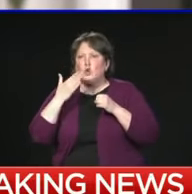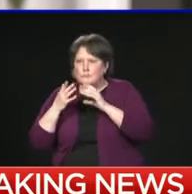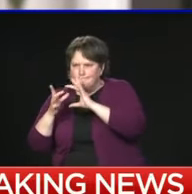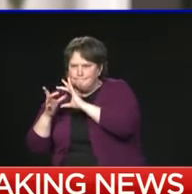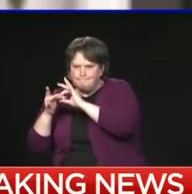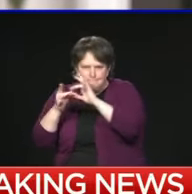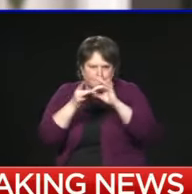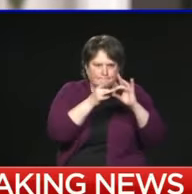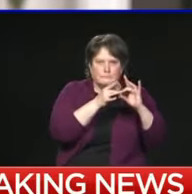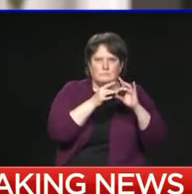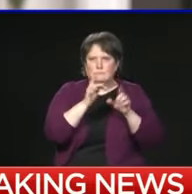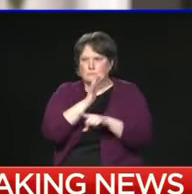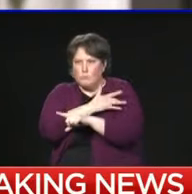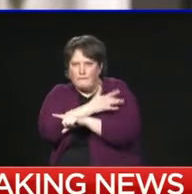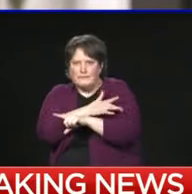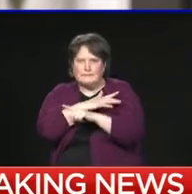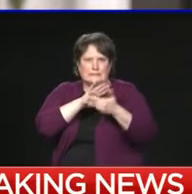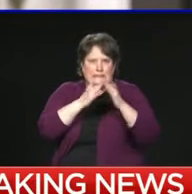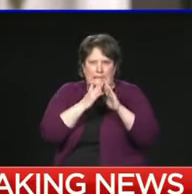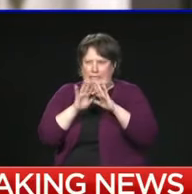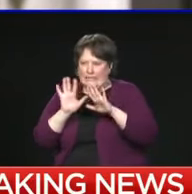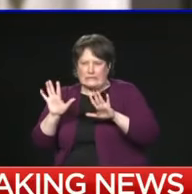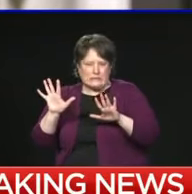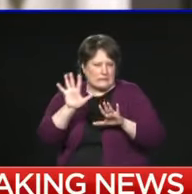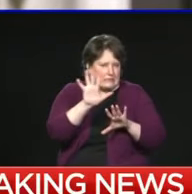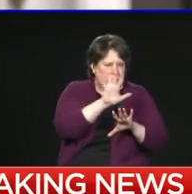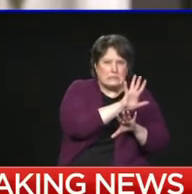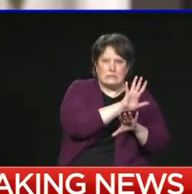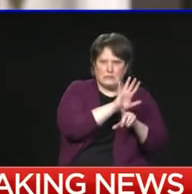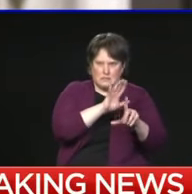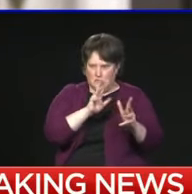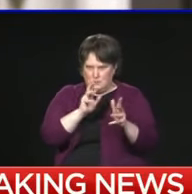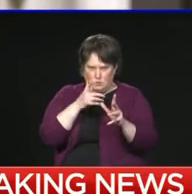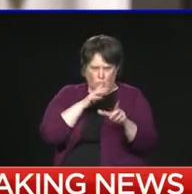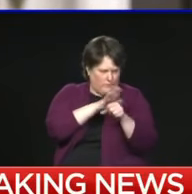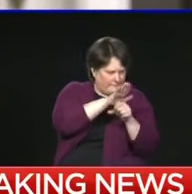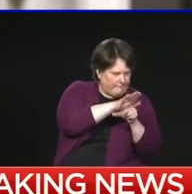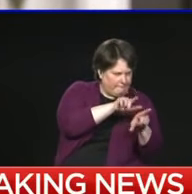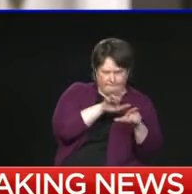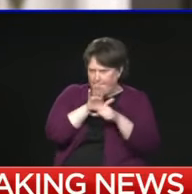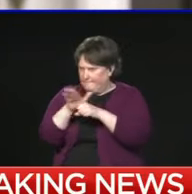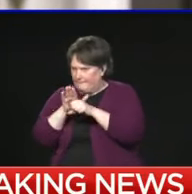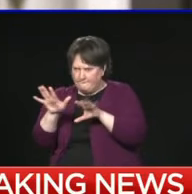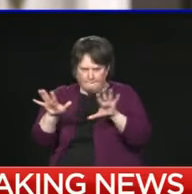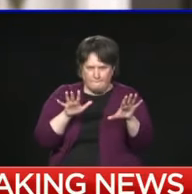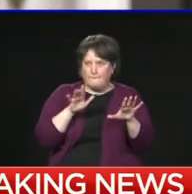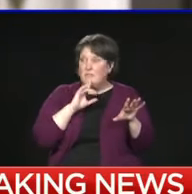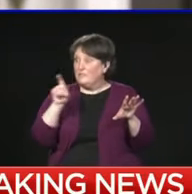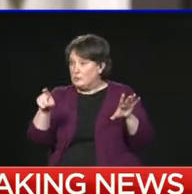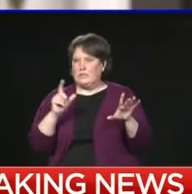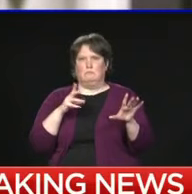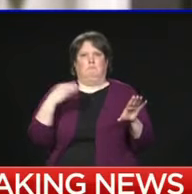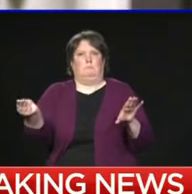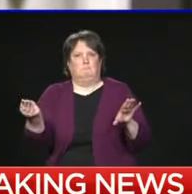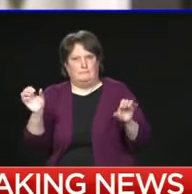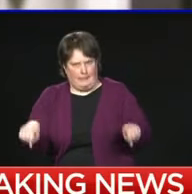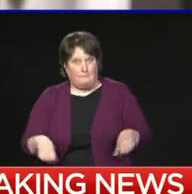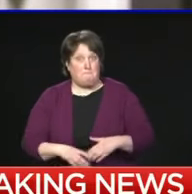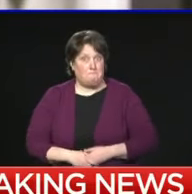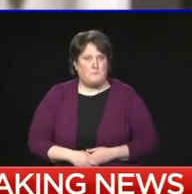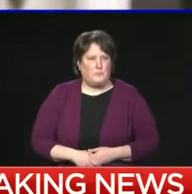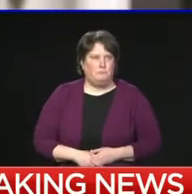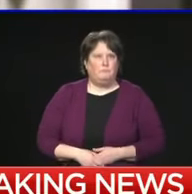provinces and jurisdictions will be needed to make sure that we meet the needs of Canadians, regardless of where in the country they